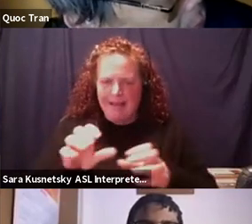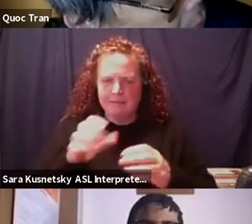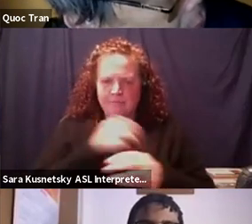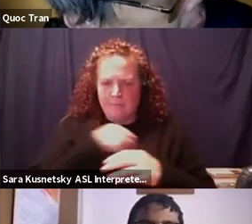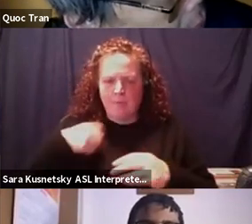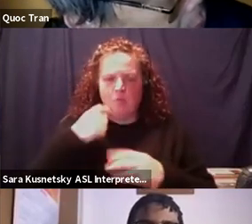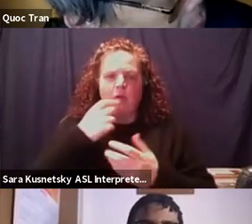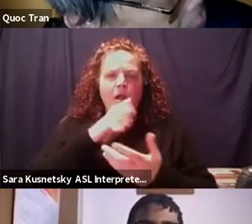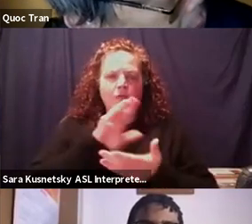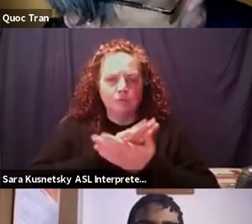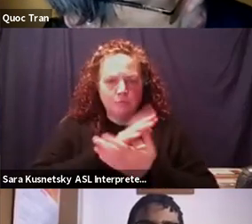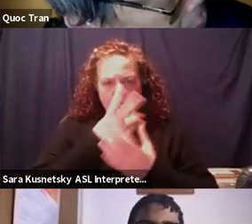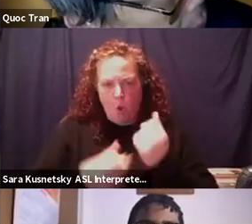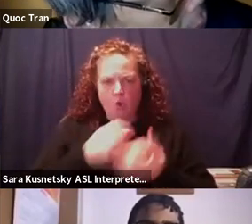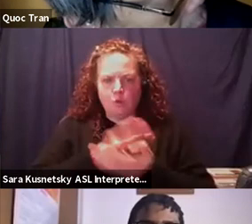I'm on the student council and